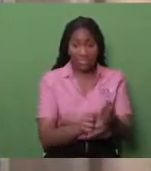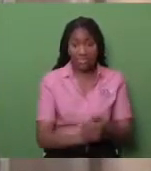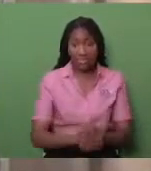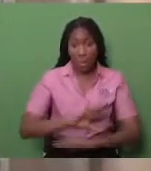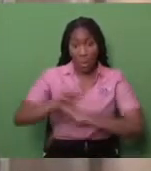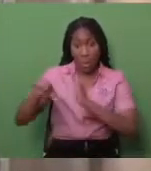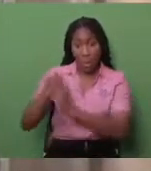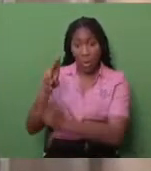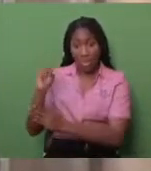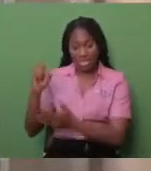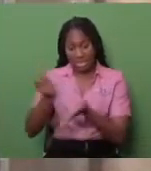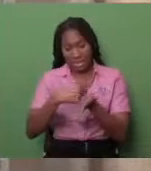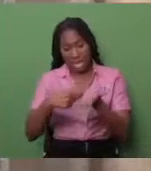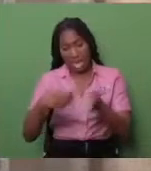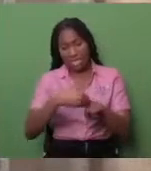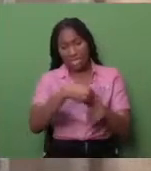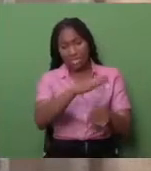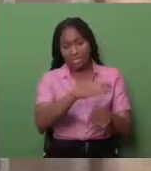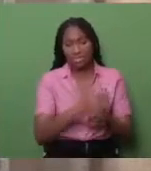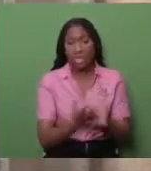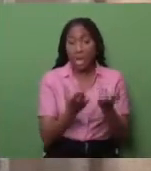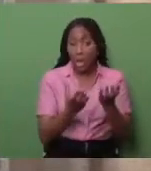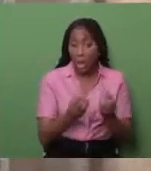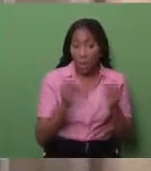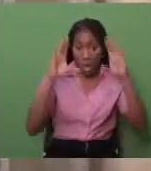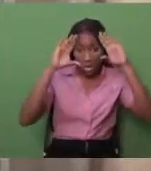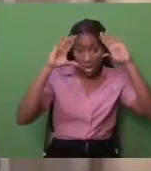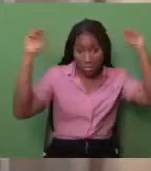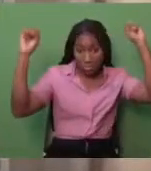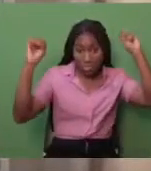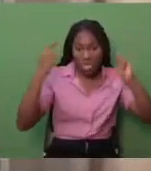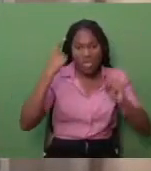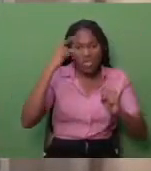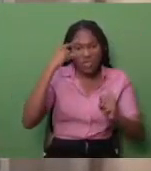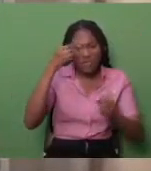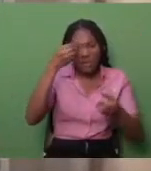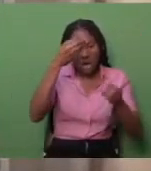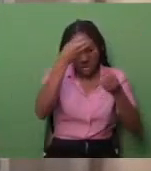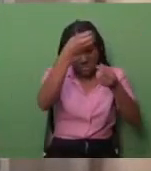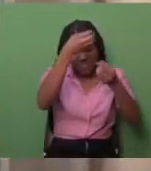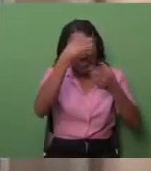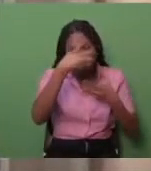UNC MPs, calling on Her Excellency to provide much needed